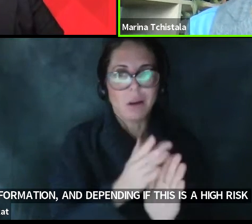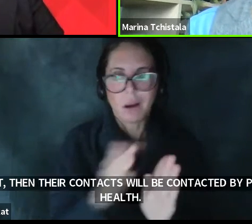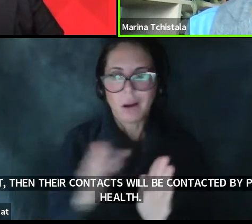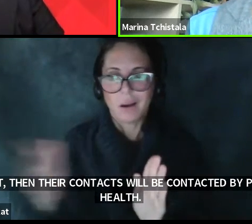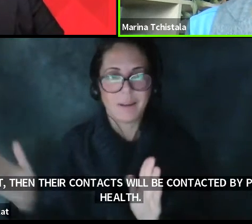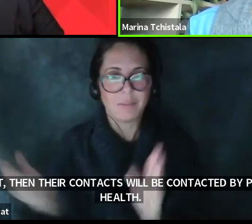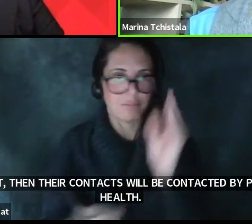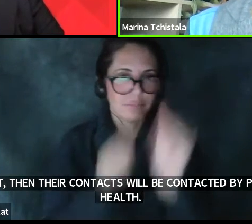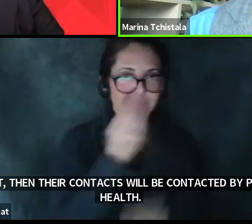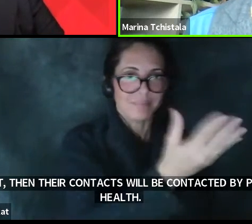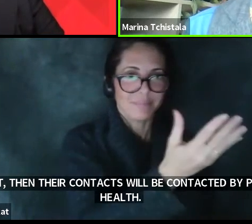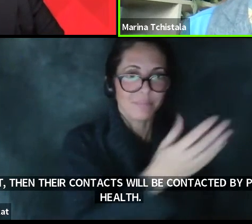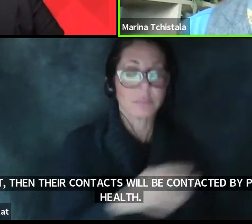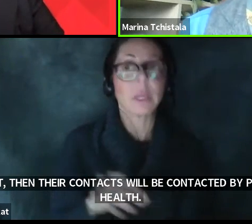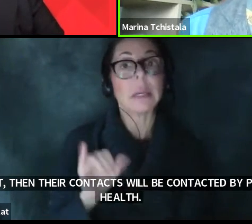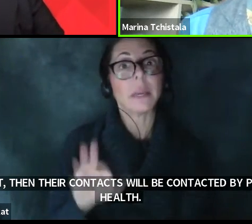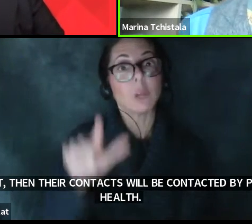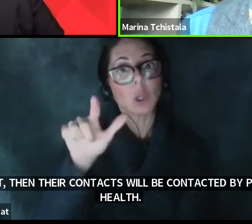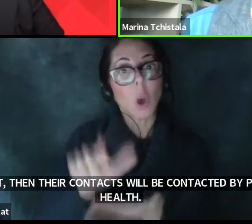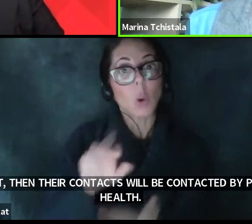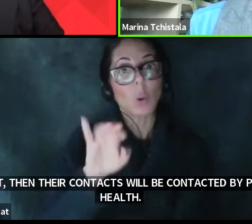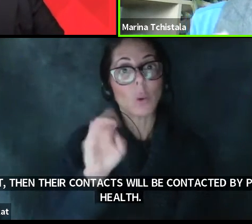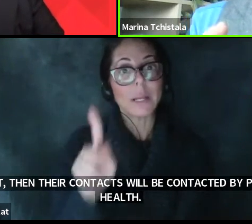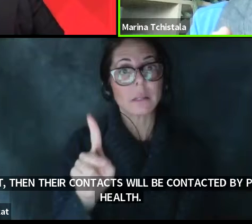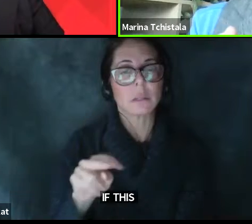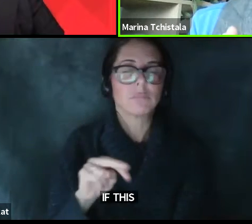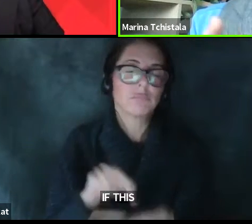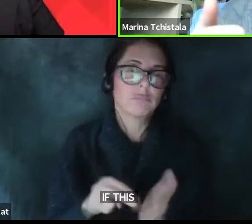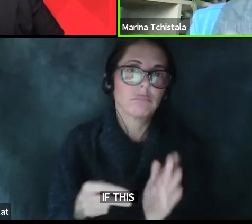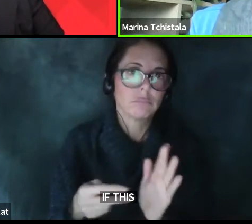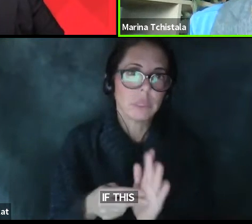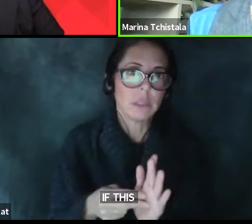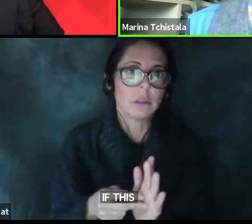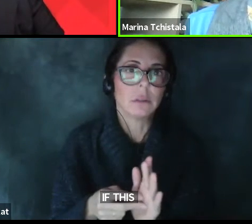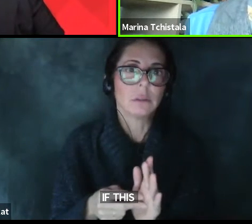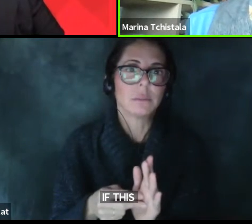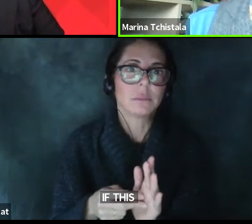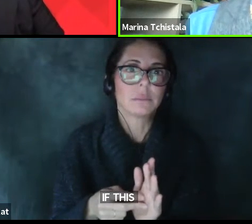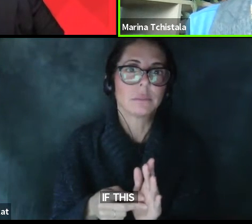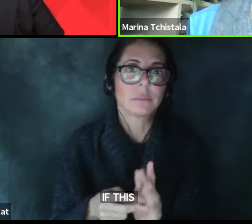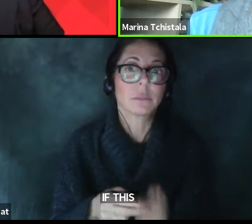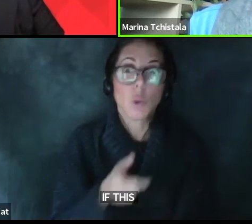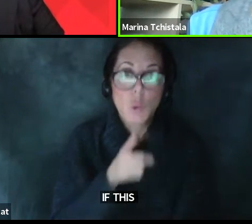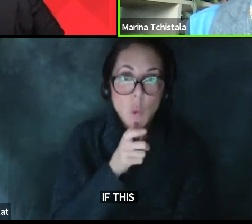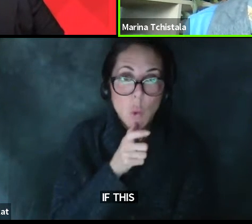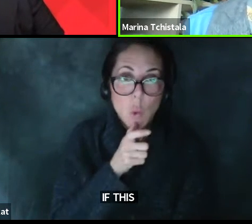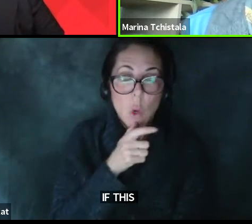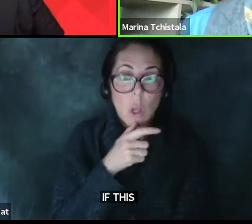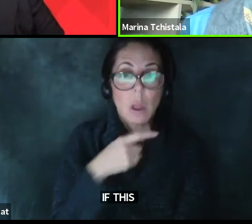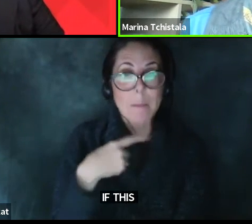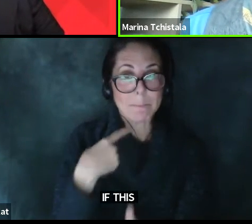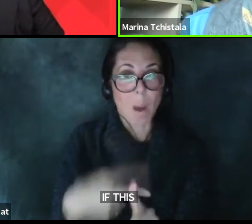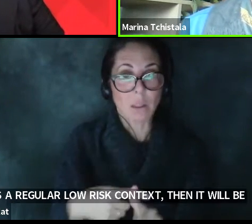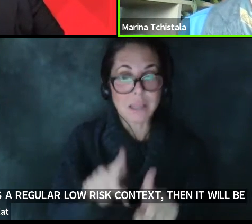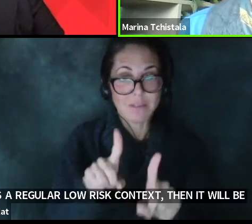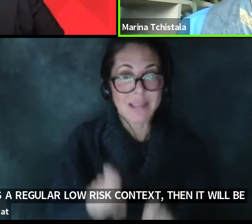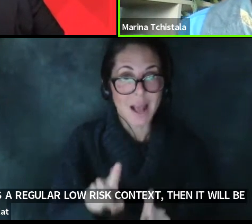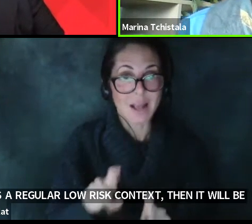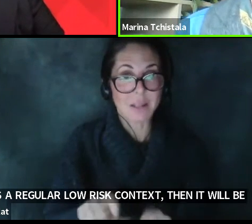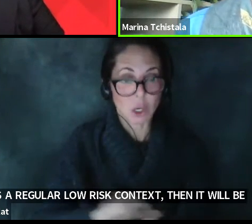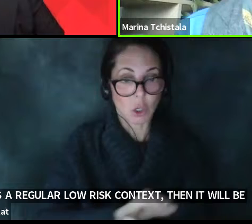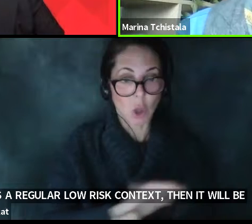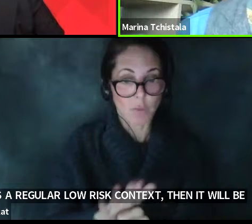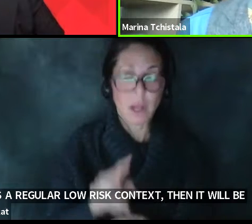low risk context, then it will be up to the people who get tested positive. Actually, this will be their common